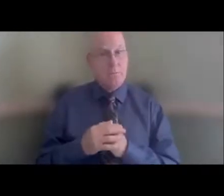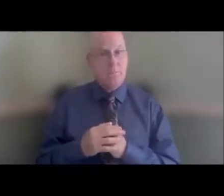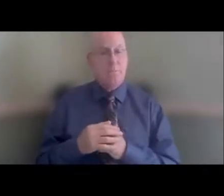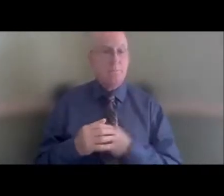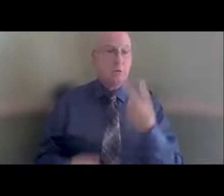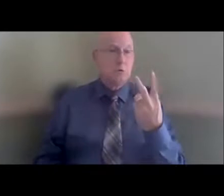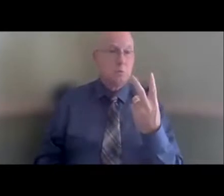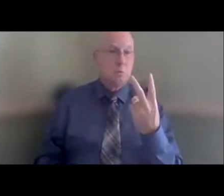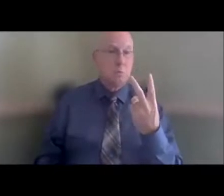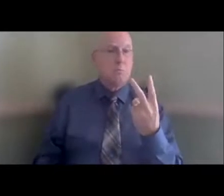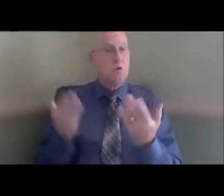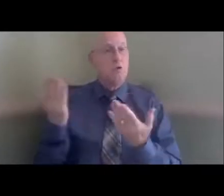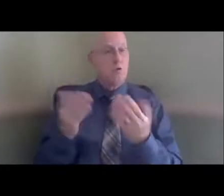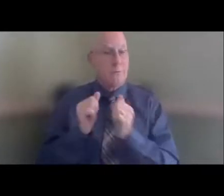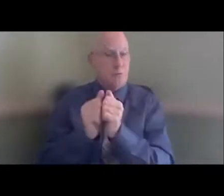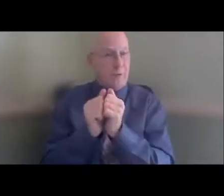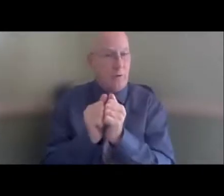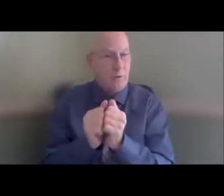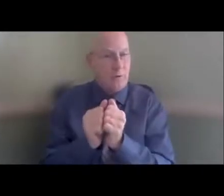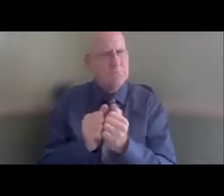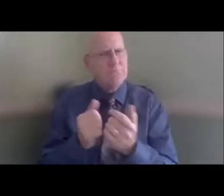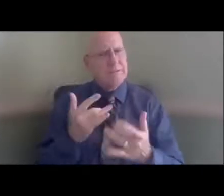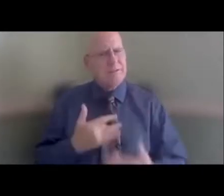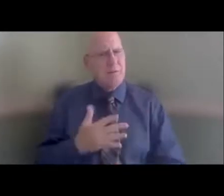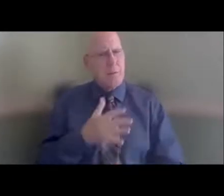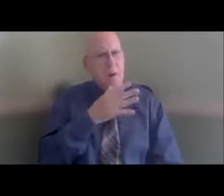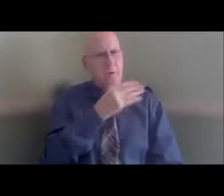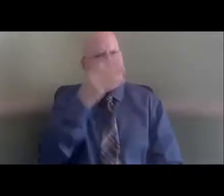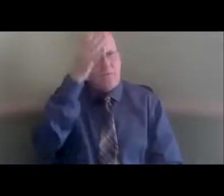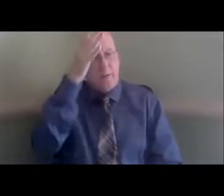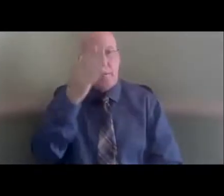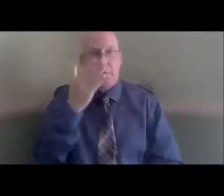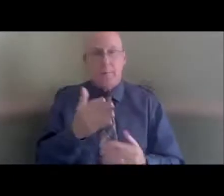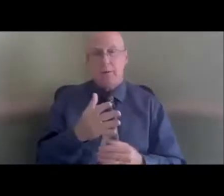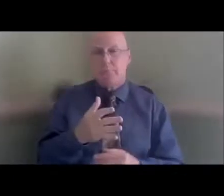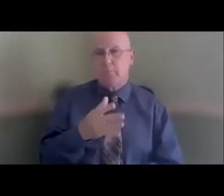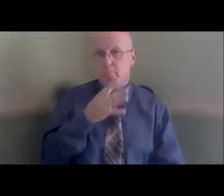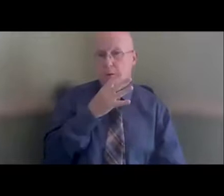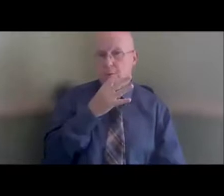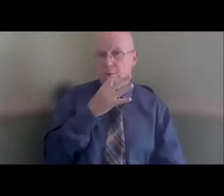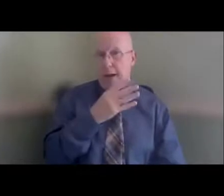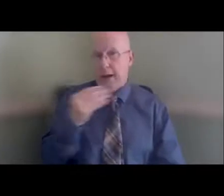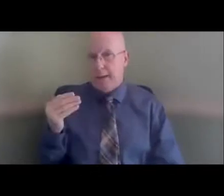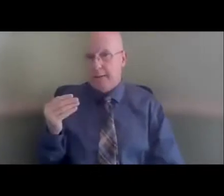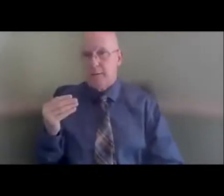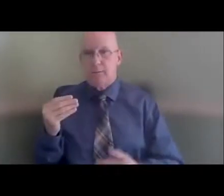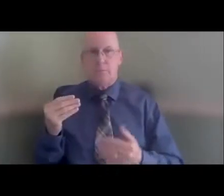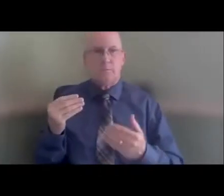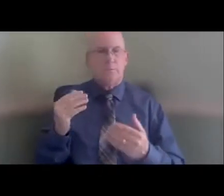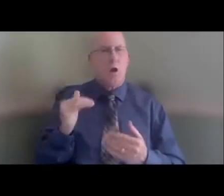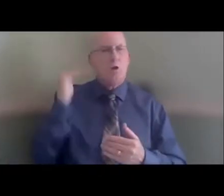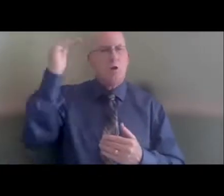have two guardians serving together, and that normally is the parent, but sometimes it might be a parent and maybe a younger but still